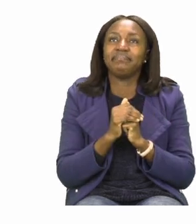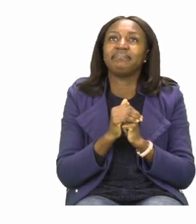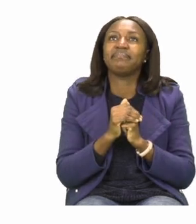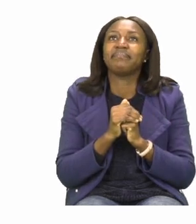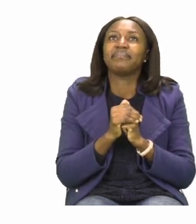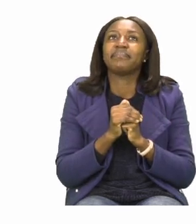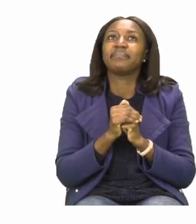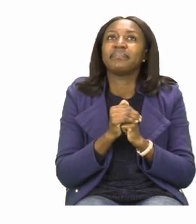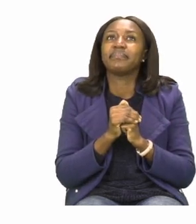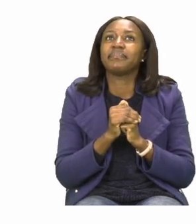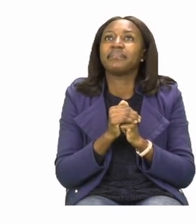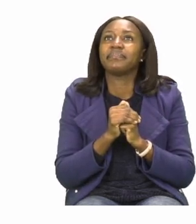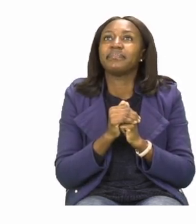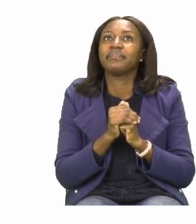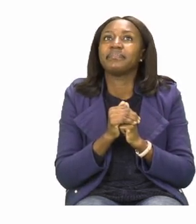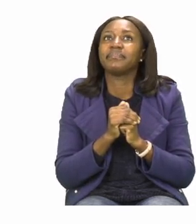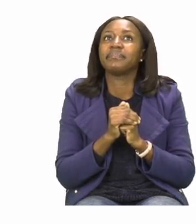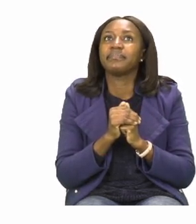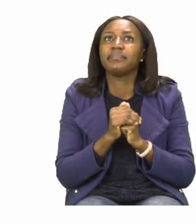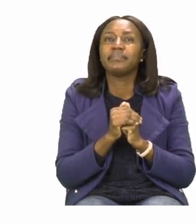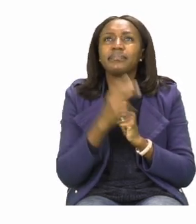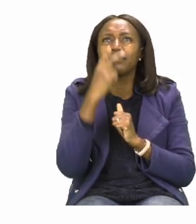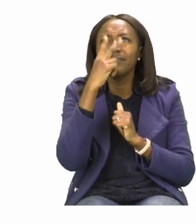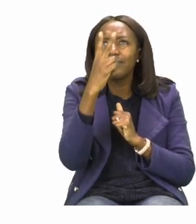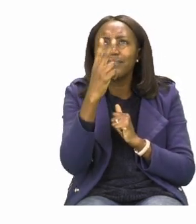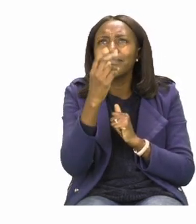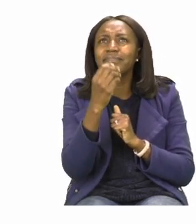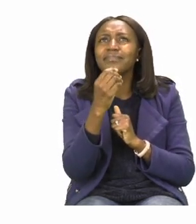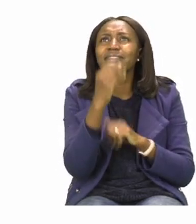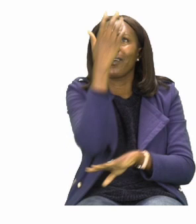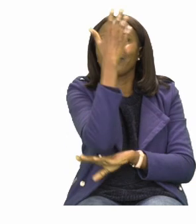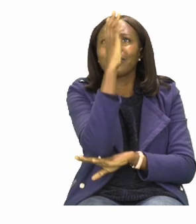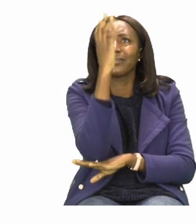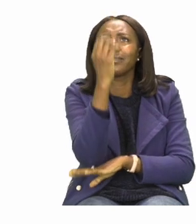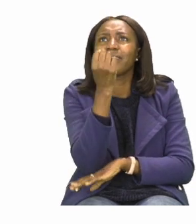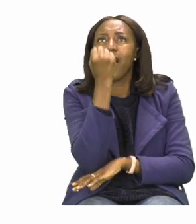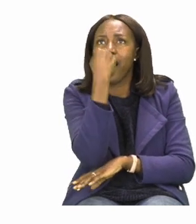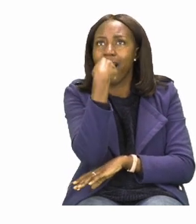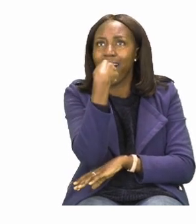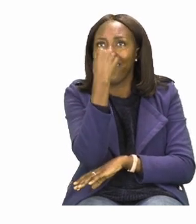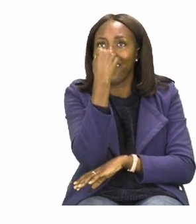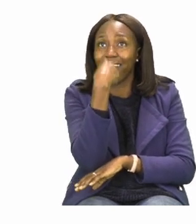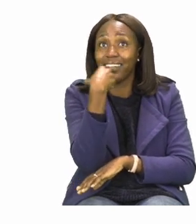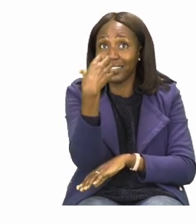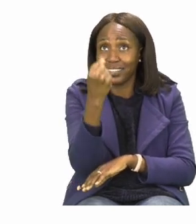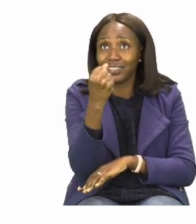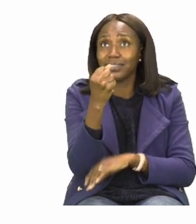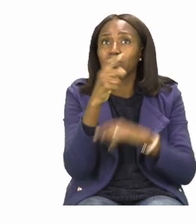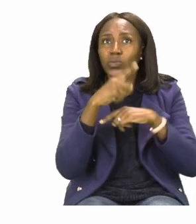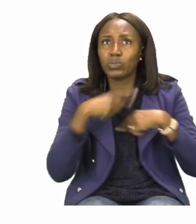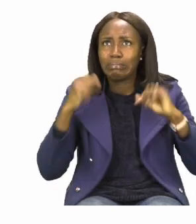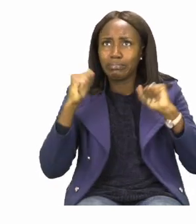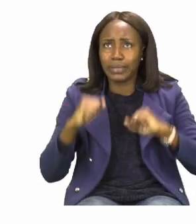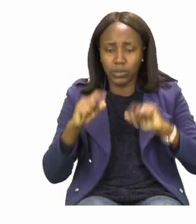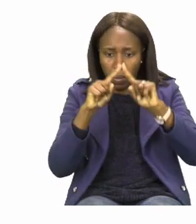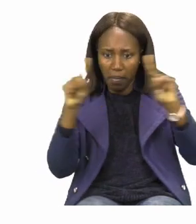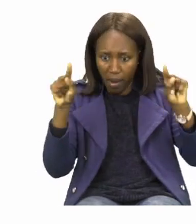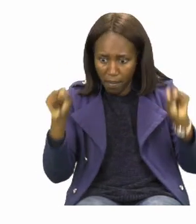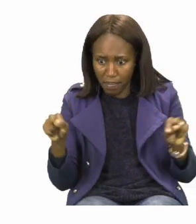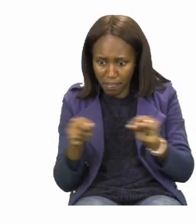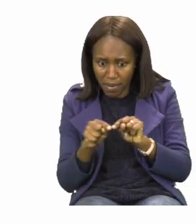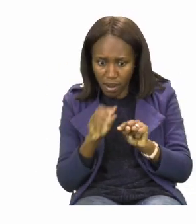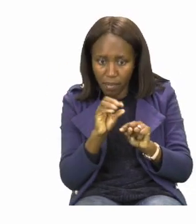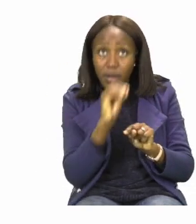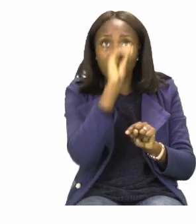E. We can see that we have some apples there, and it's going to be our job to use the sound in the